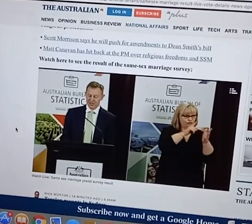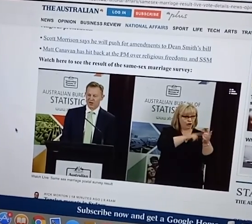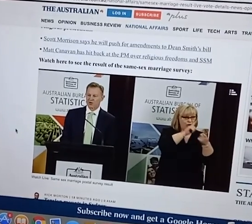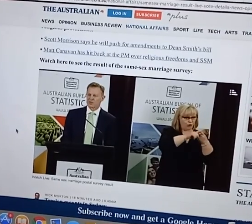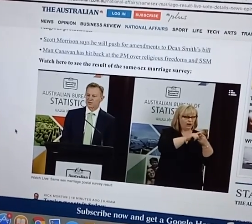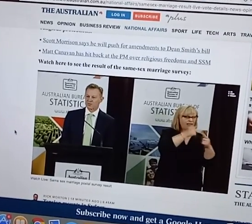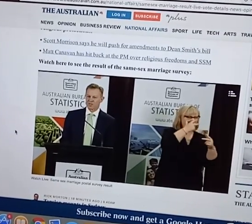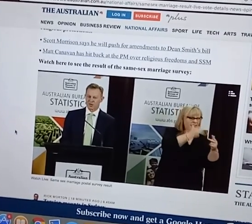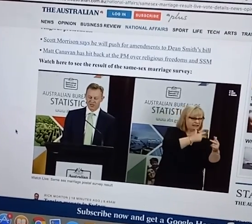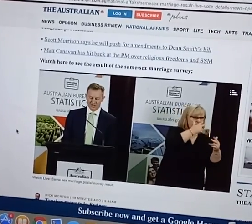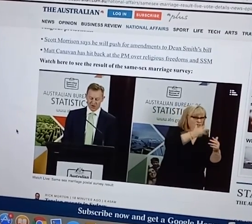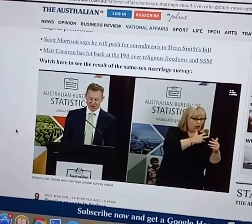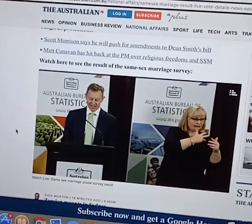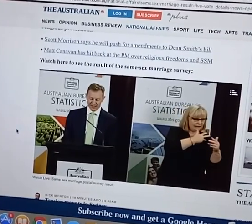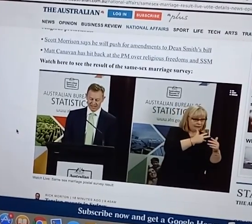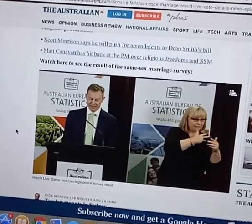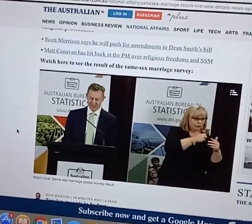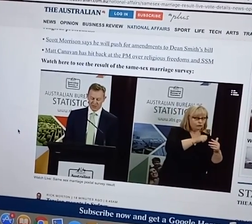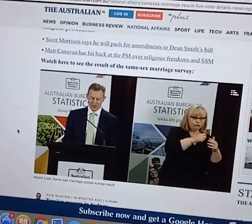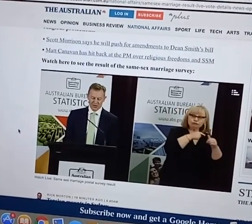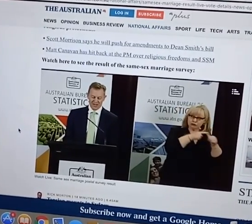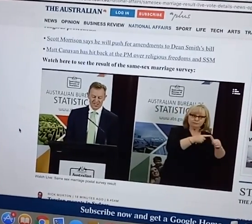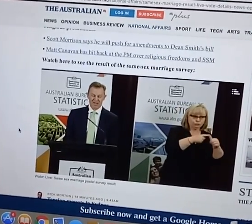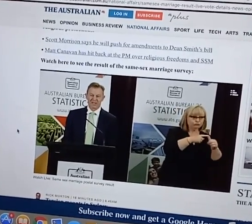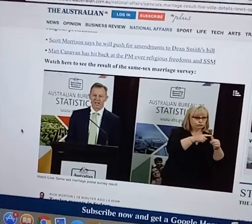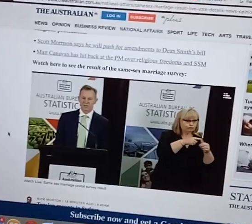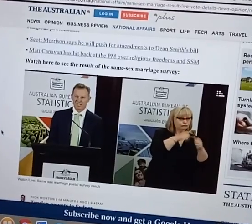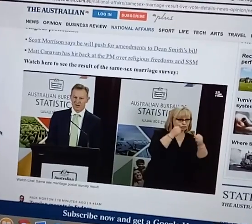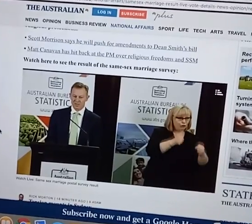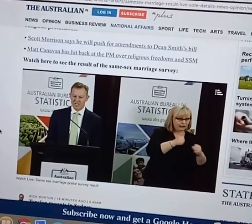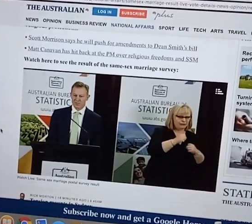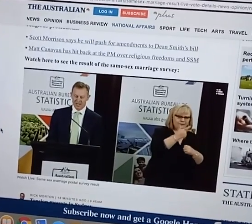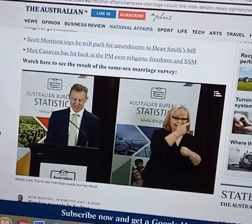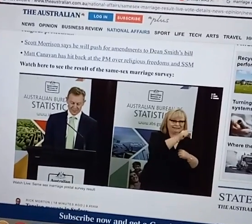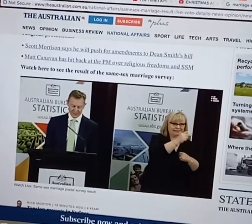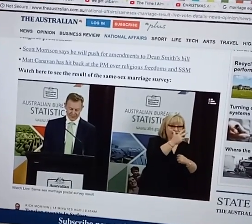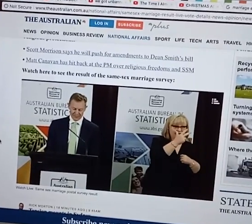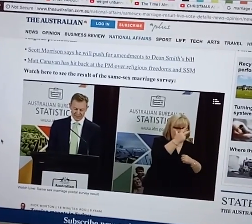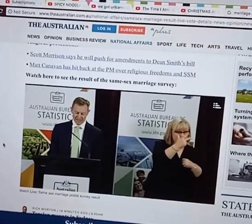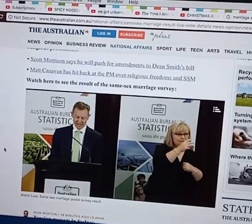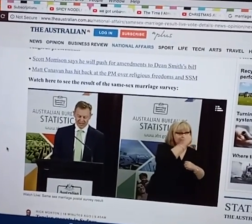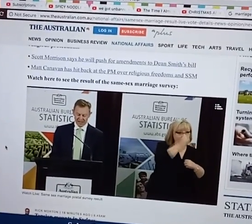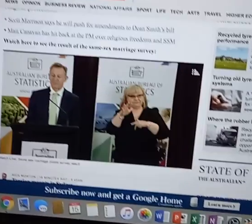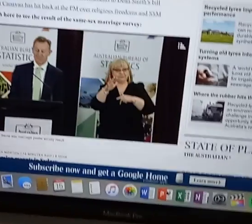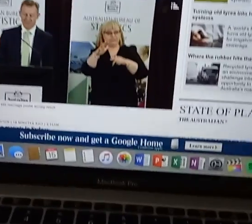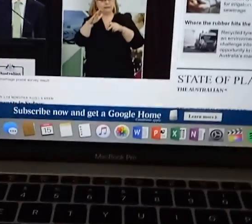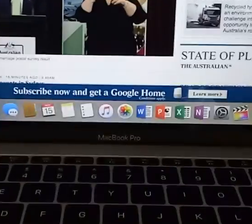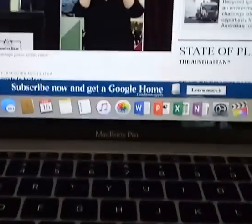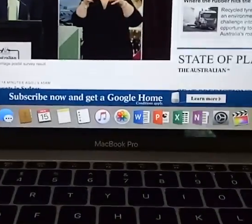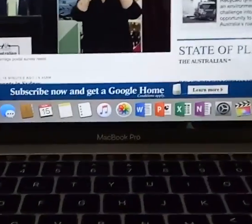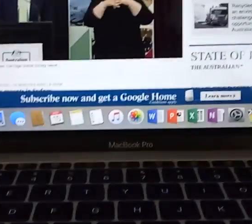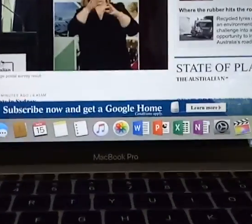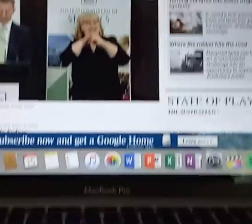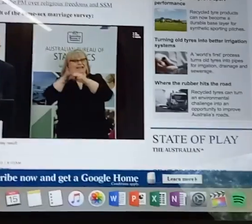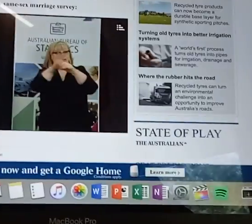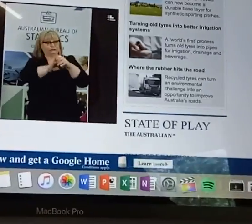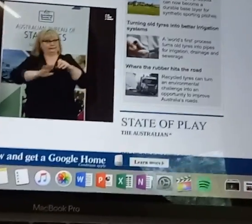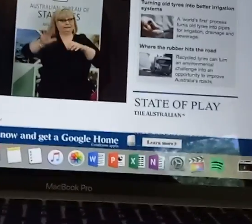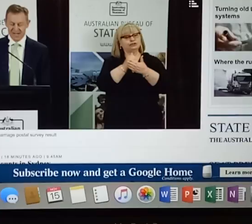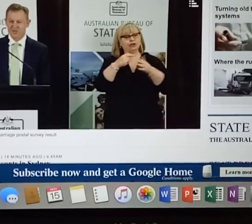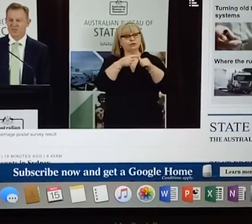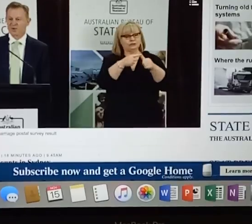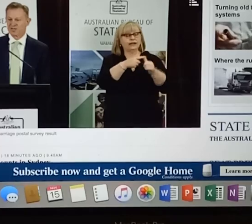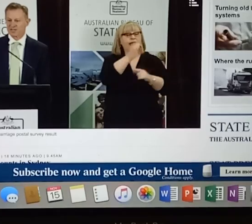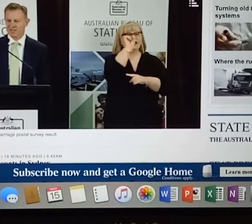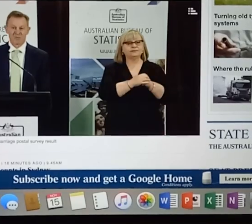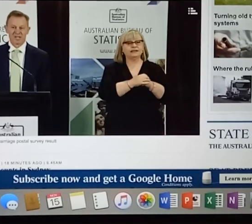and 19-year-olds responded strongly, with around 78% participating. Yeah, we did. Oh my god. The remaining four